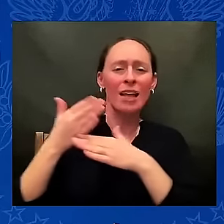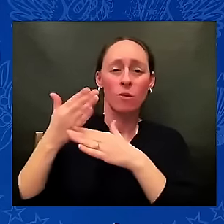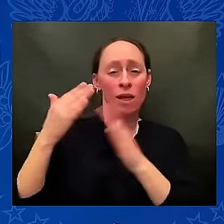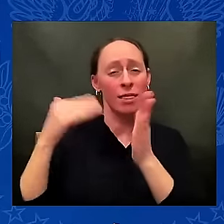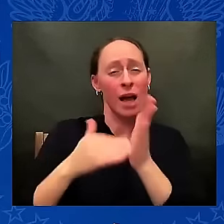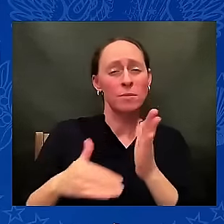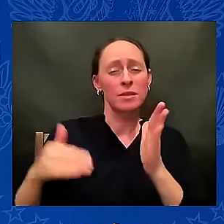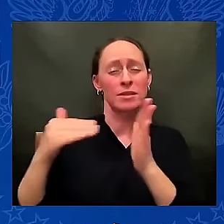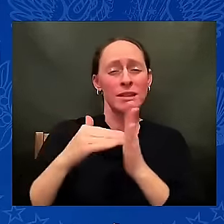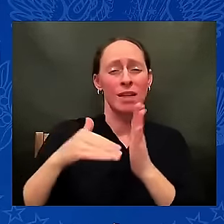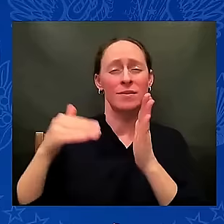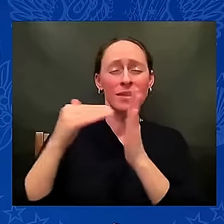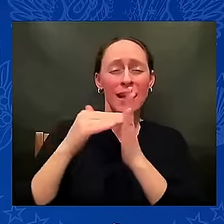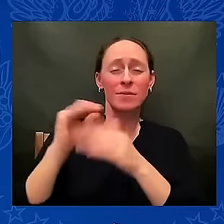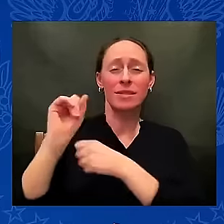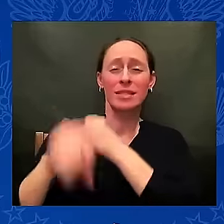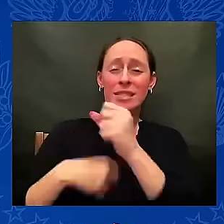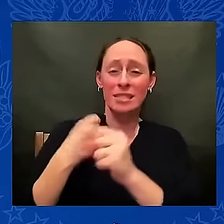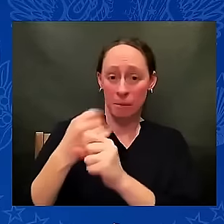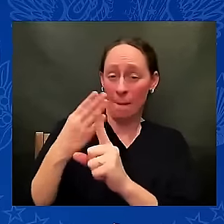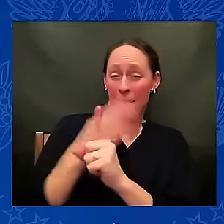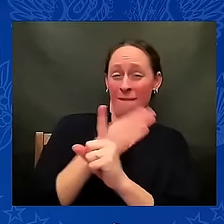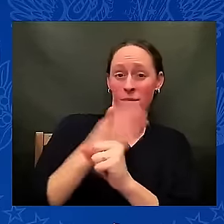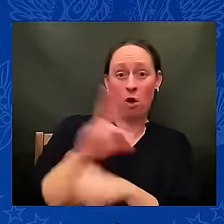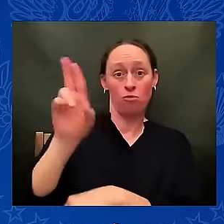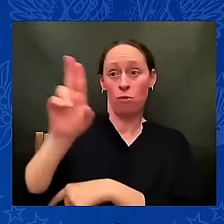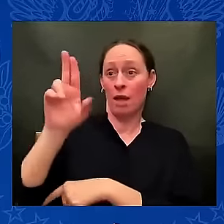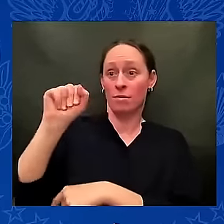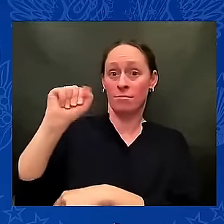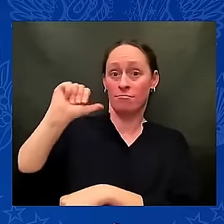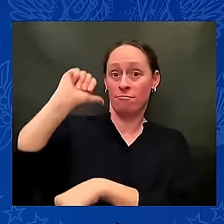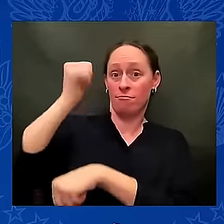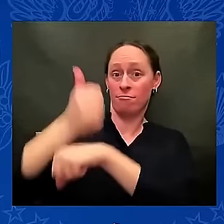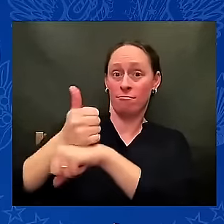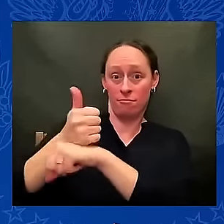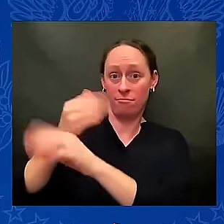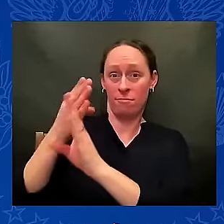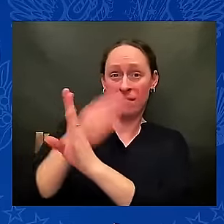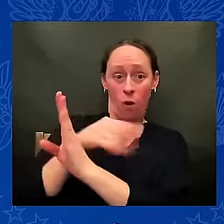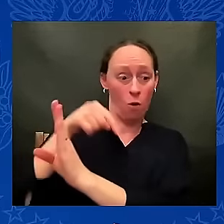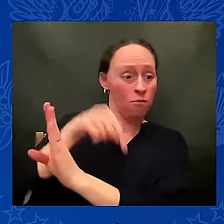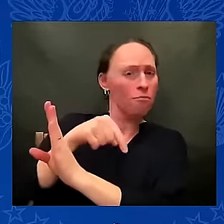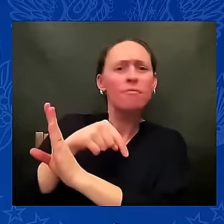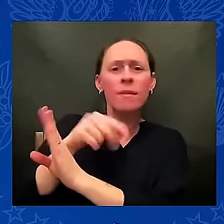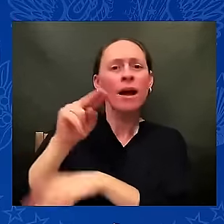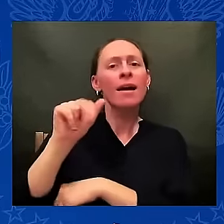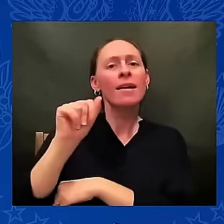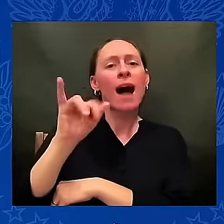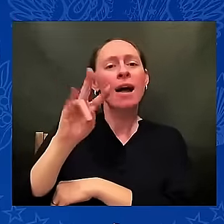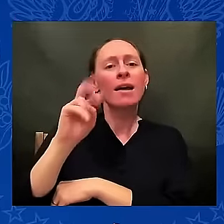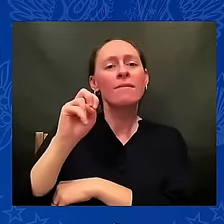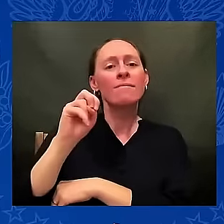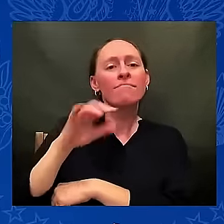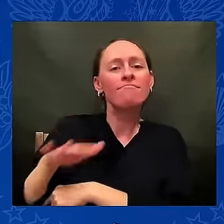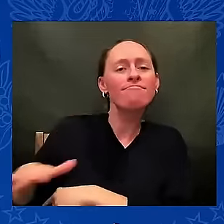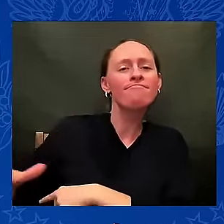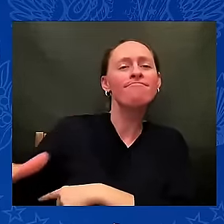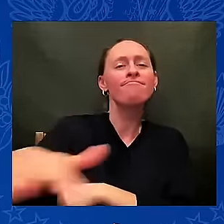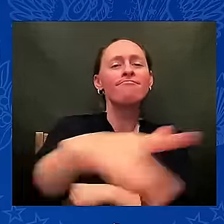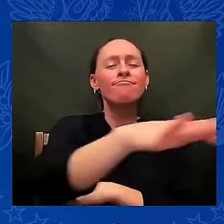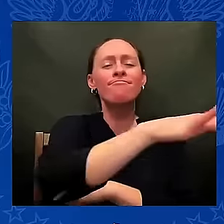these lands. They practiced democratic government before we ever heard of it. Developed advanced